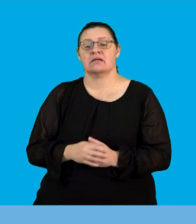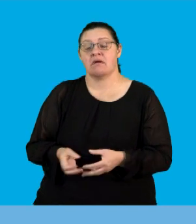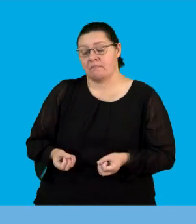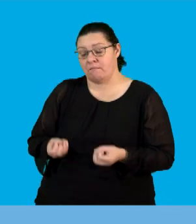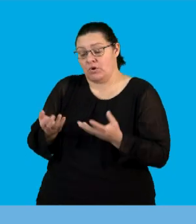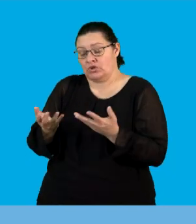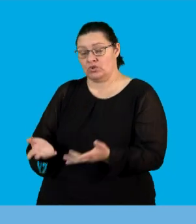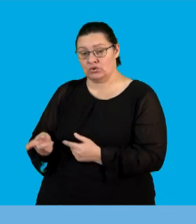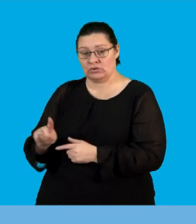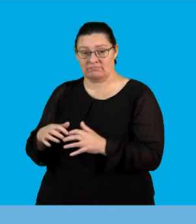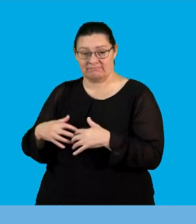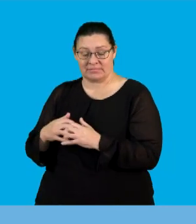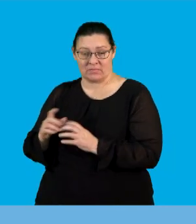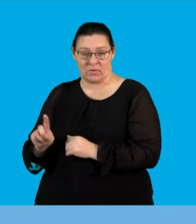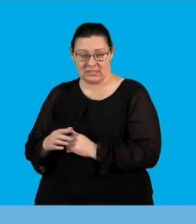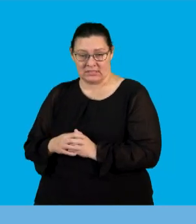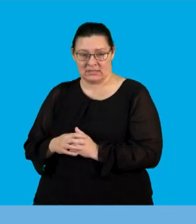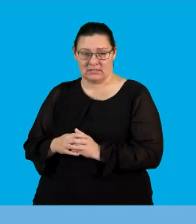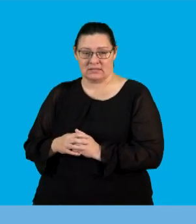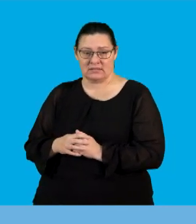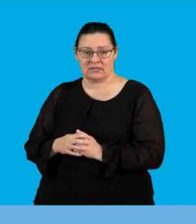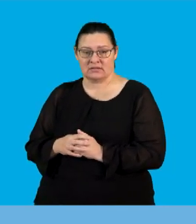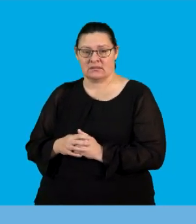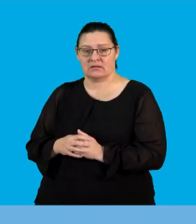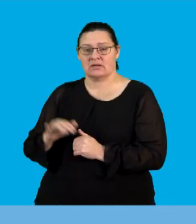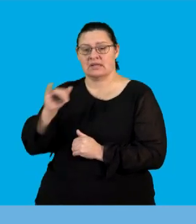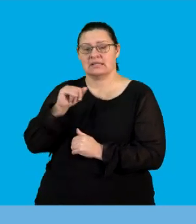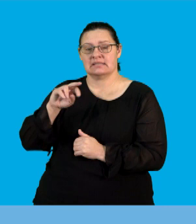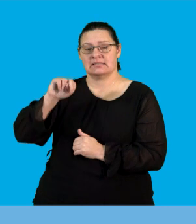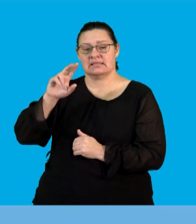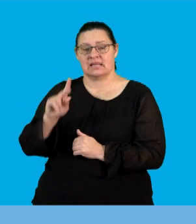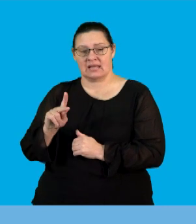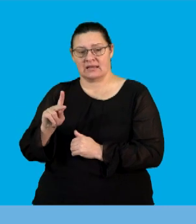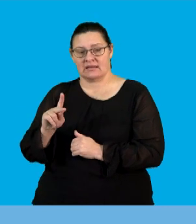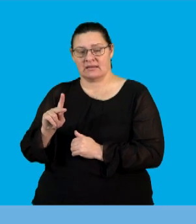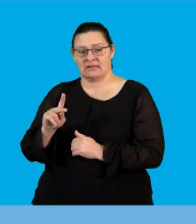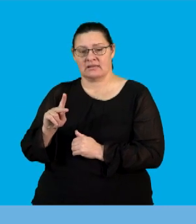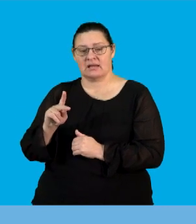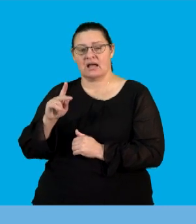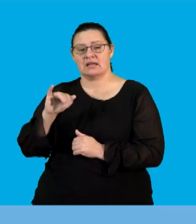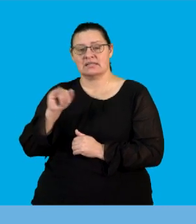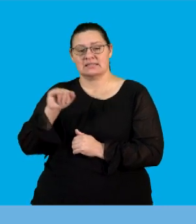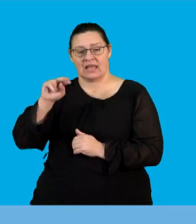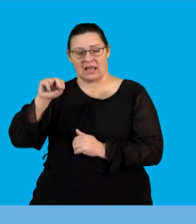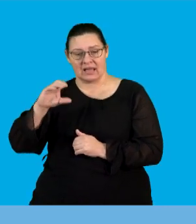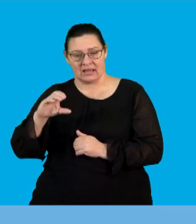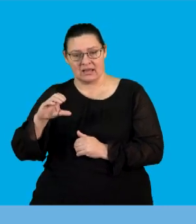and then the product that is going to be formed here, it is going to be our zinc chloride, which is going to be our